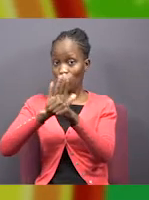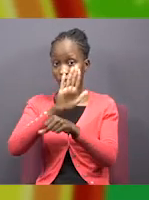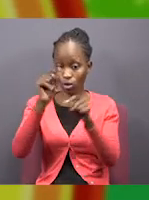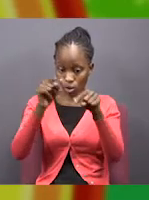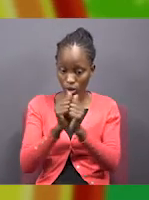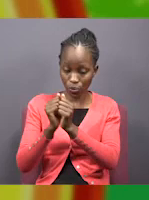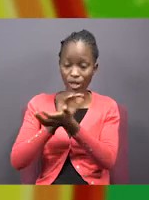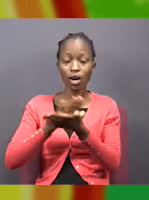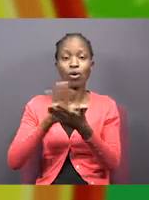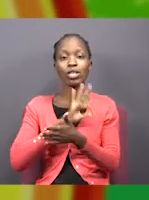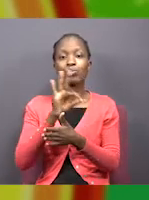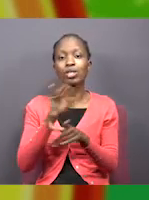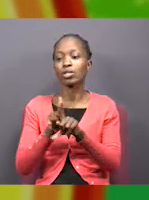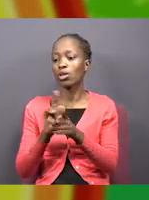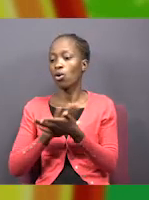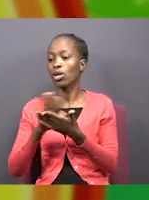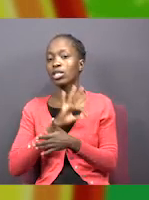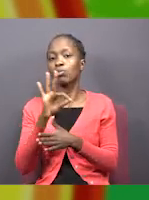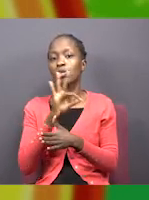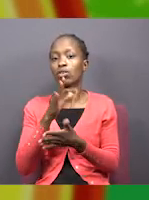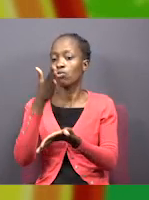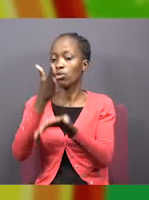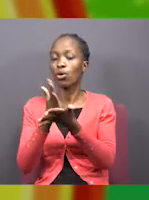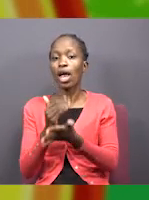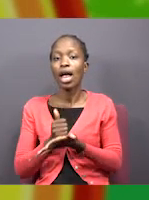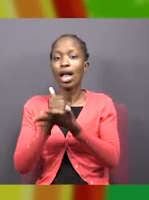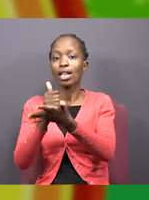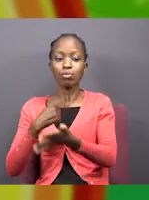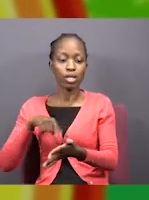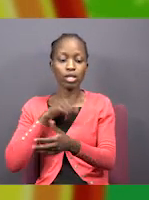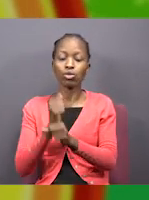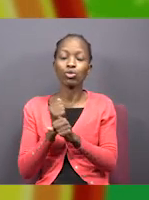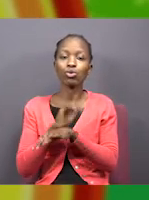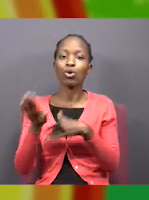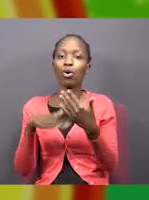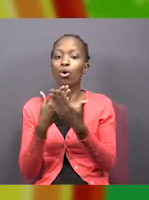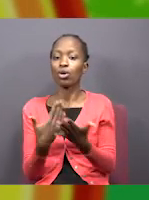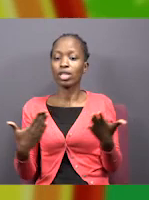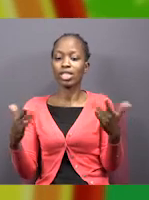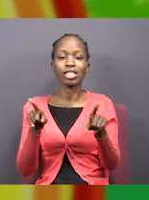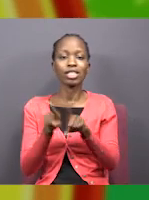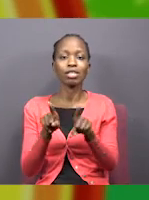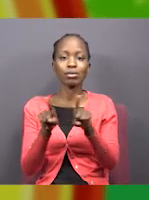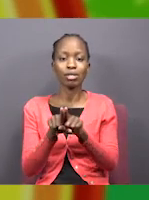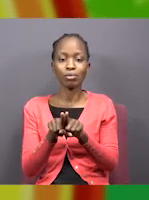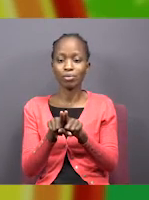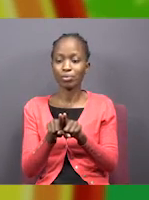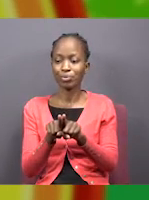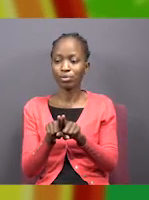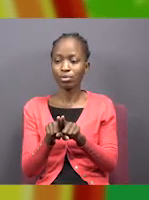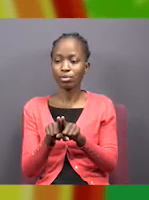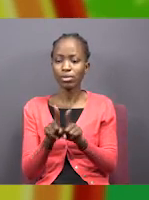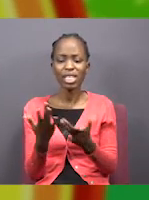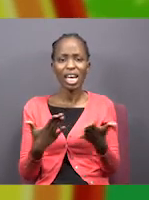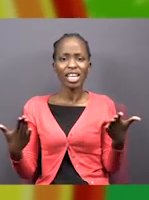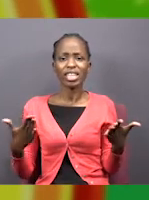even those that seem to be so difficult in your eyes. All right, boys and girls, let's go to the next level.